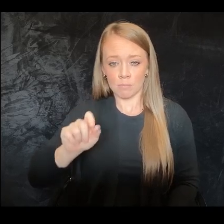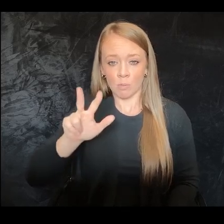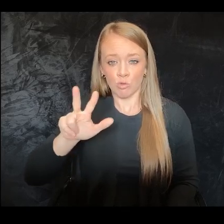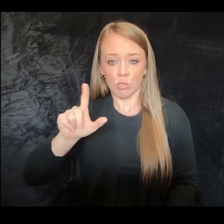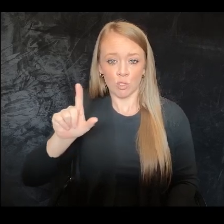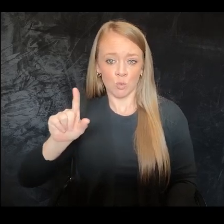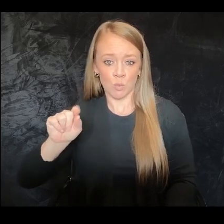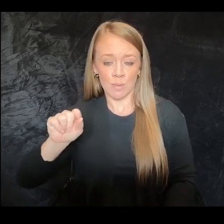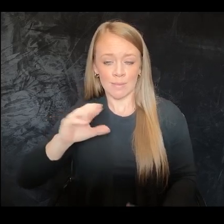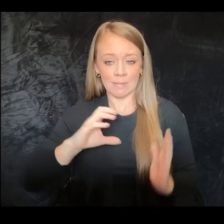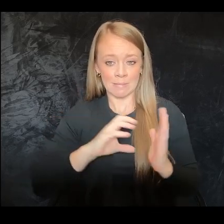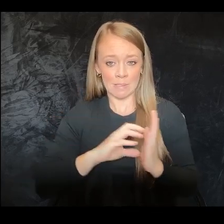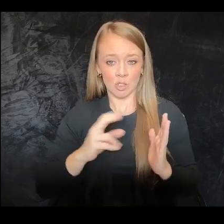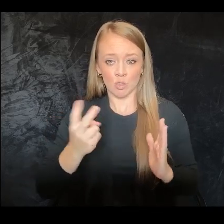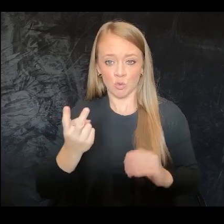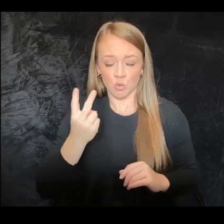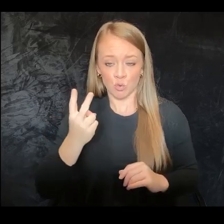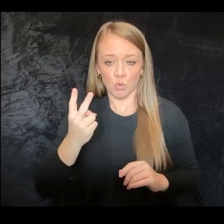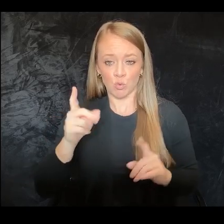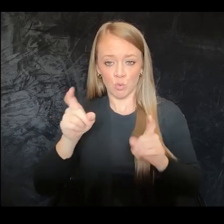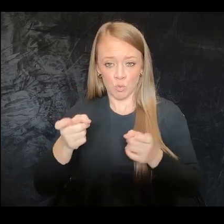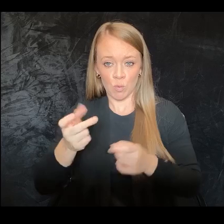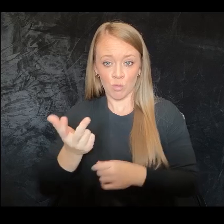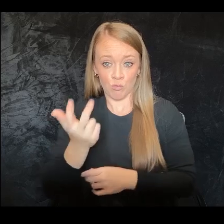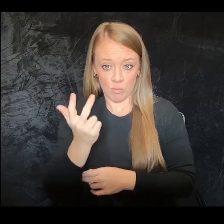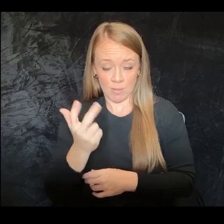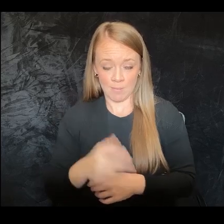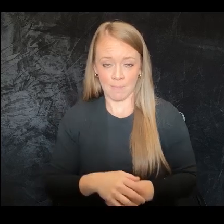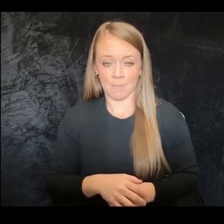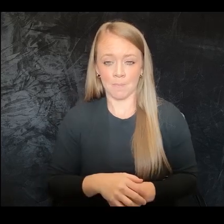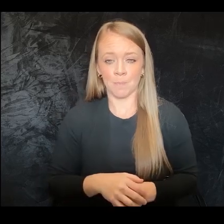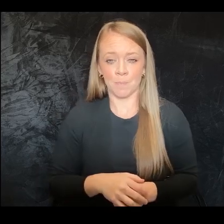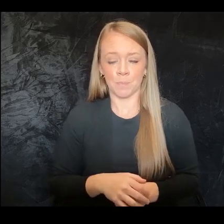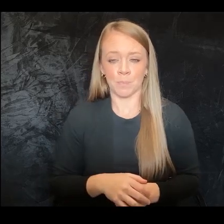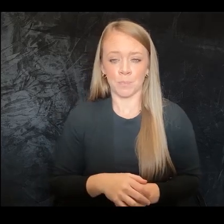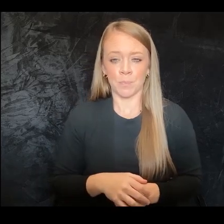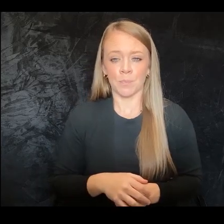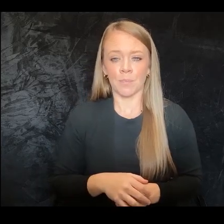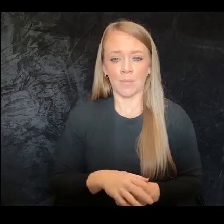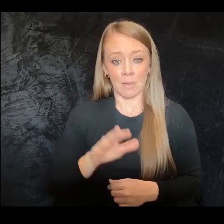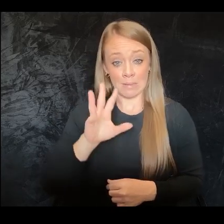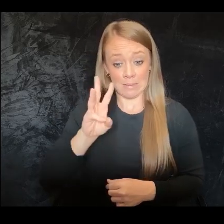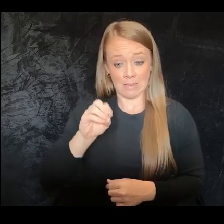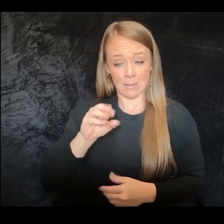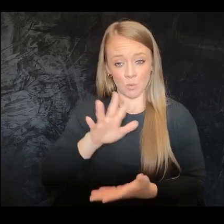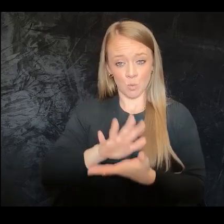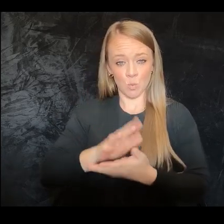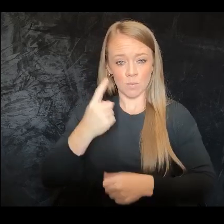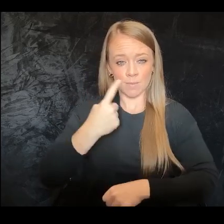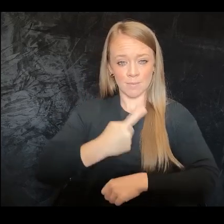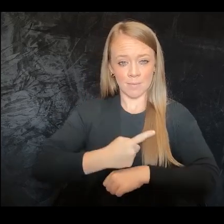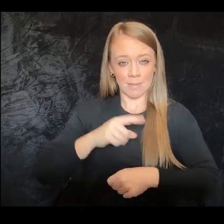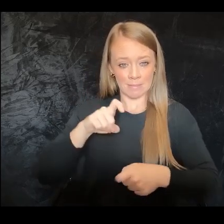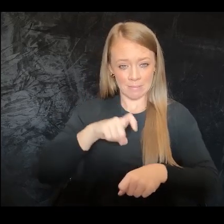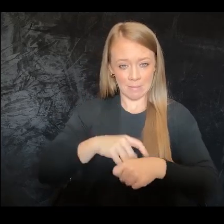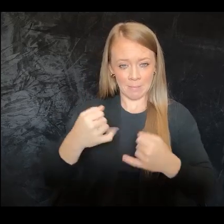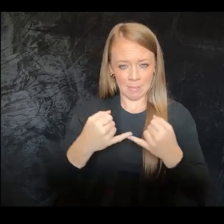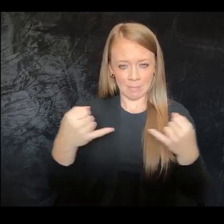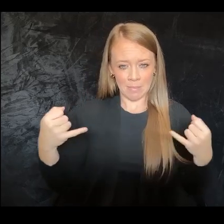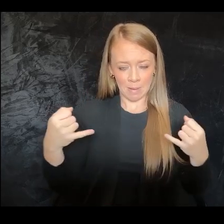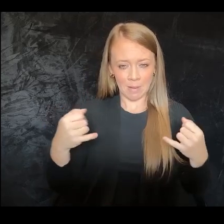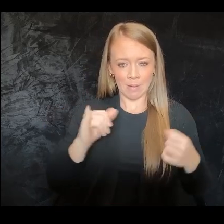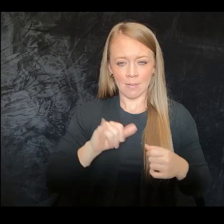1 320, Section 2.3, the 60 school